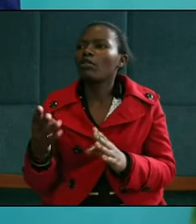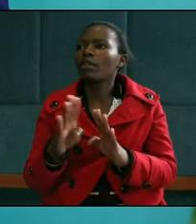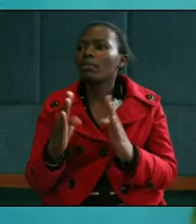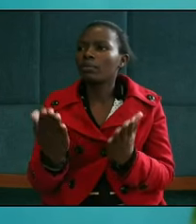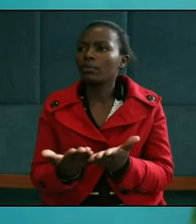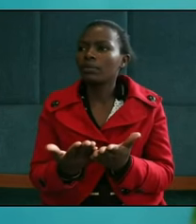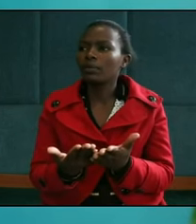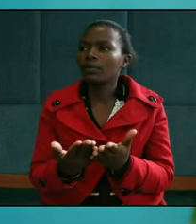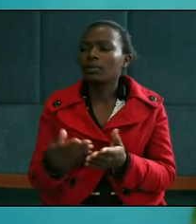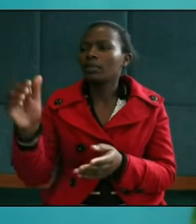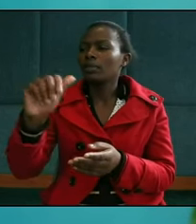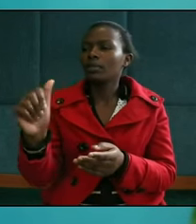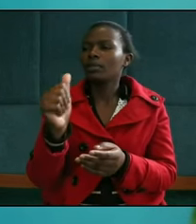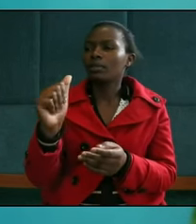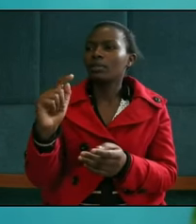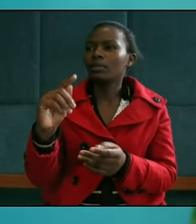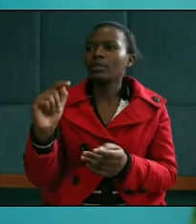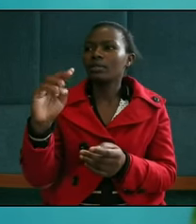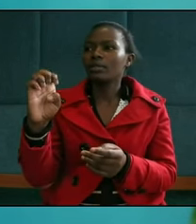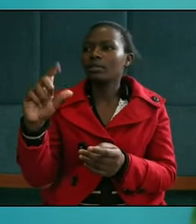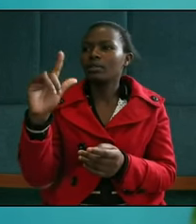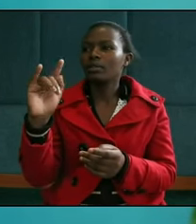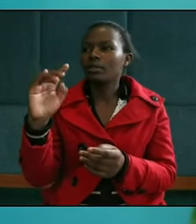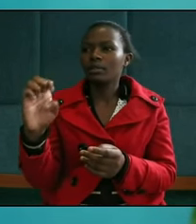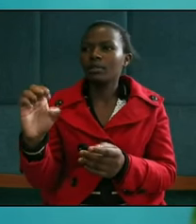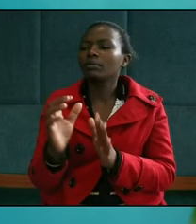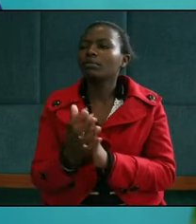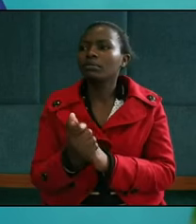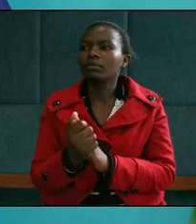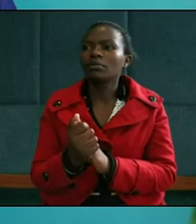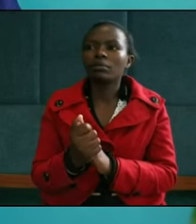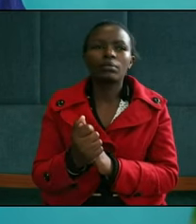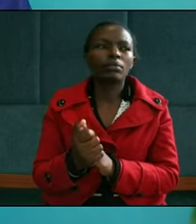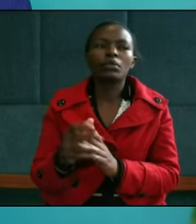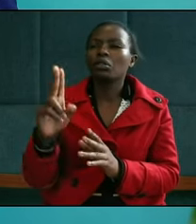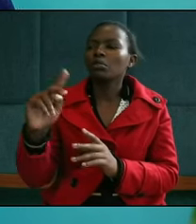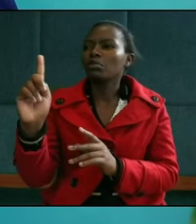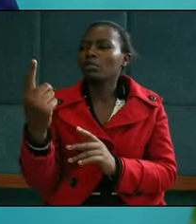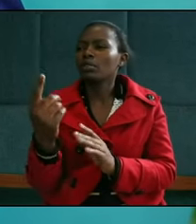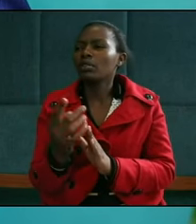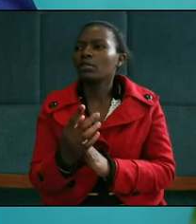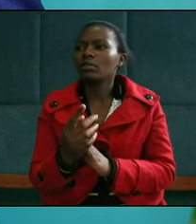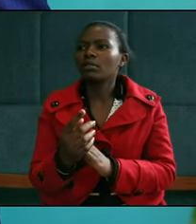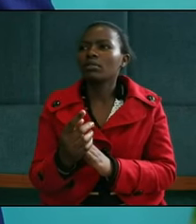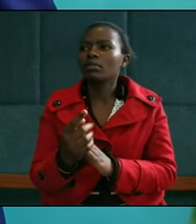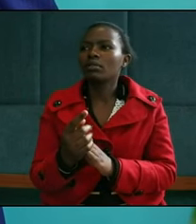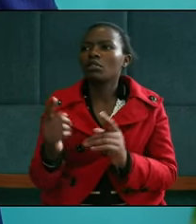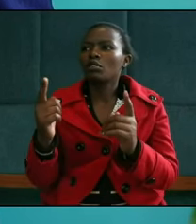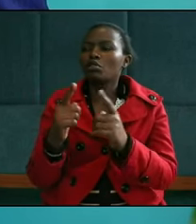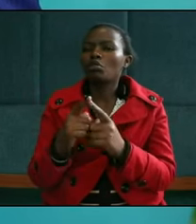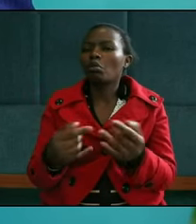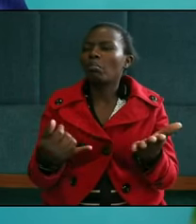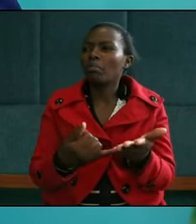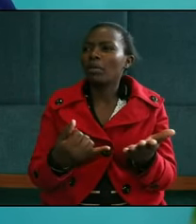uses satellite, print, and the internet websites. It's not only through media that it is